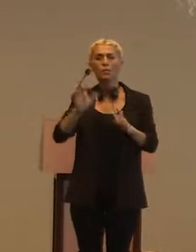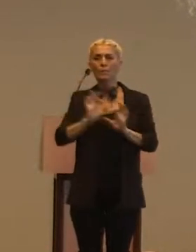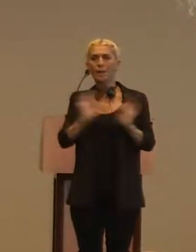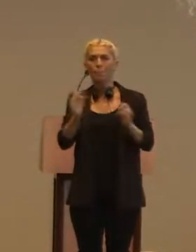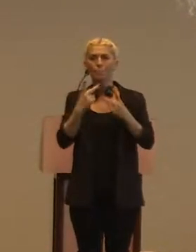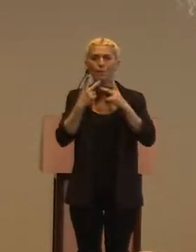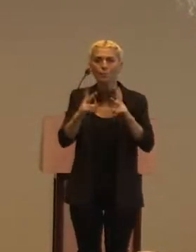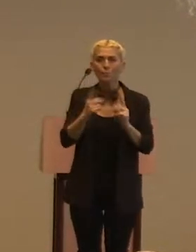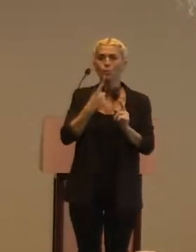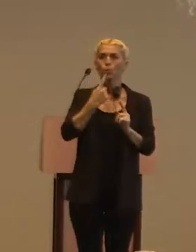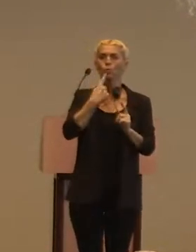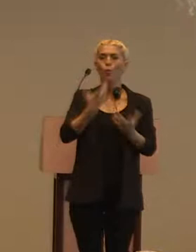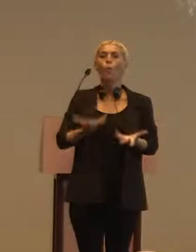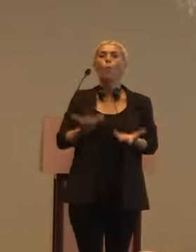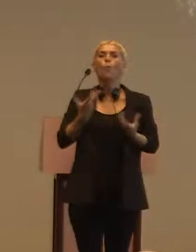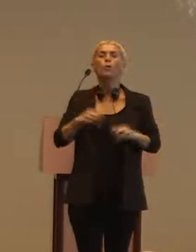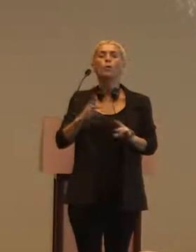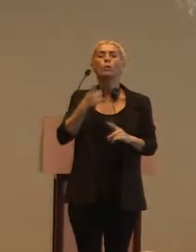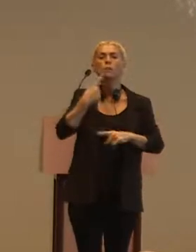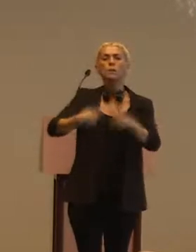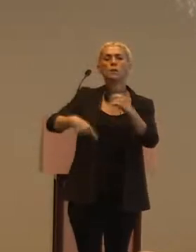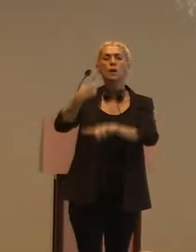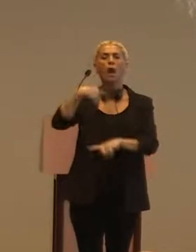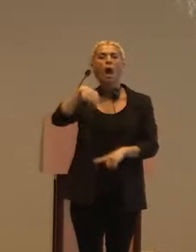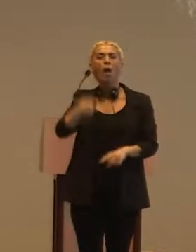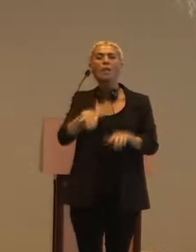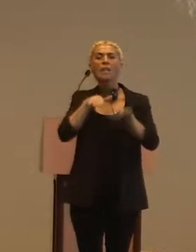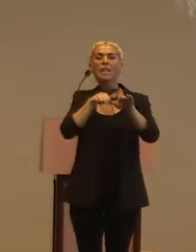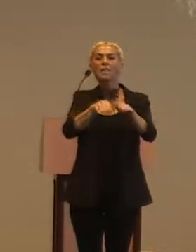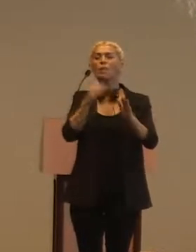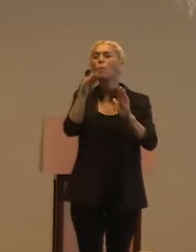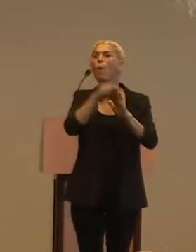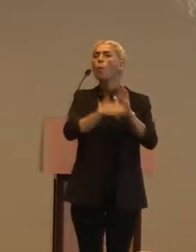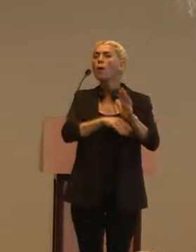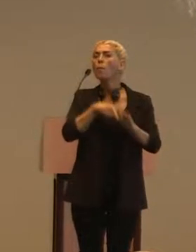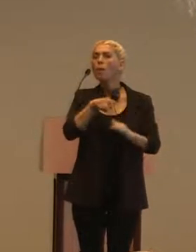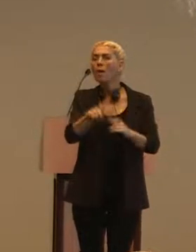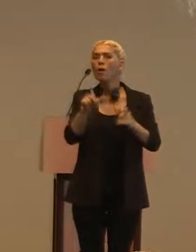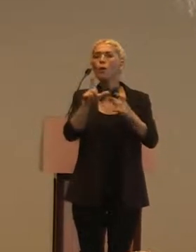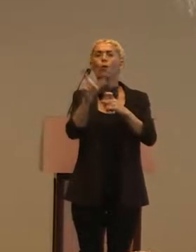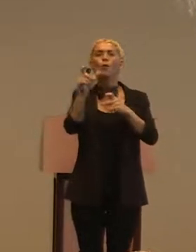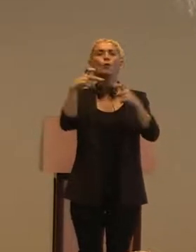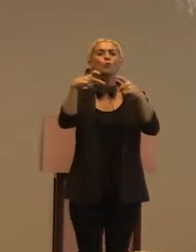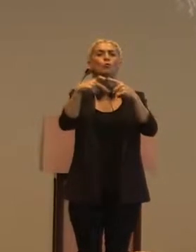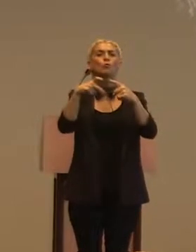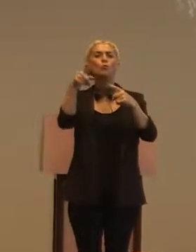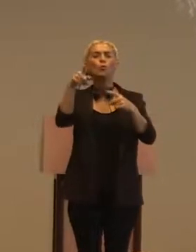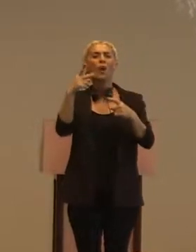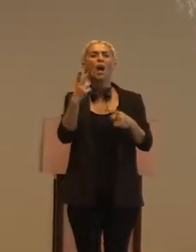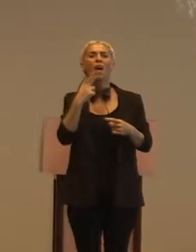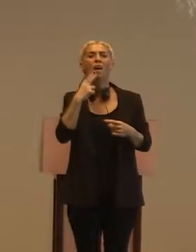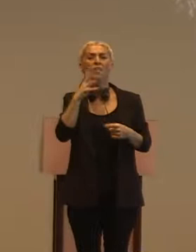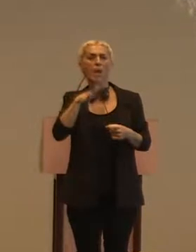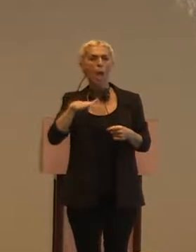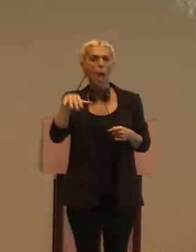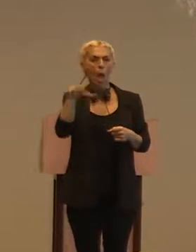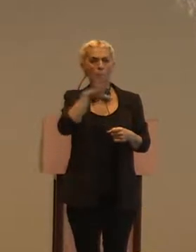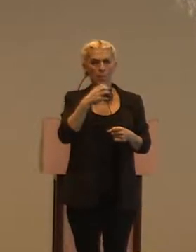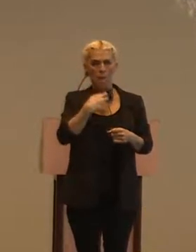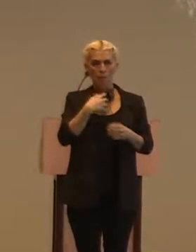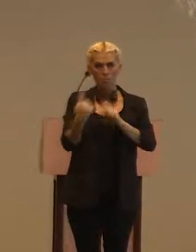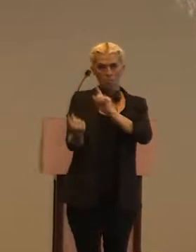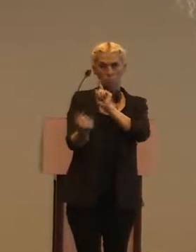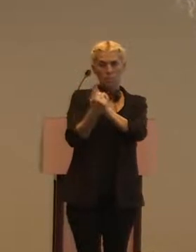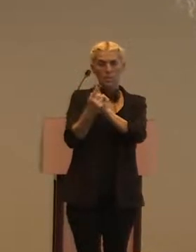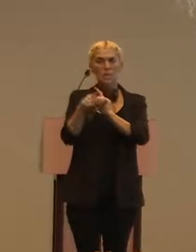still goes on people are not comfortable to speak last year there was a program to support rights and the women in sword